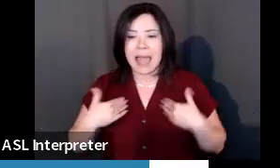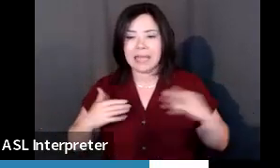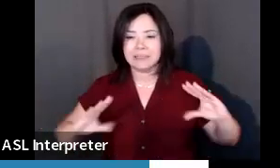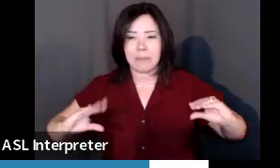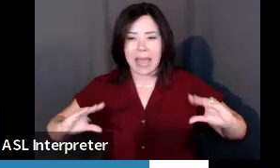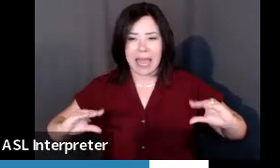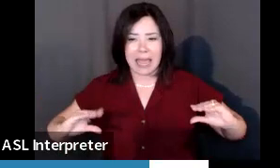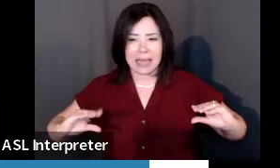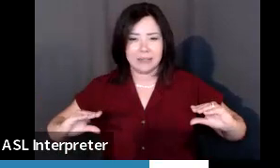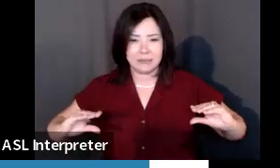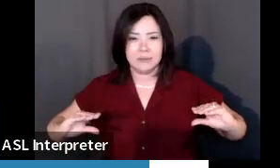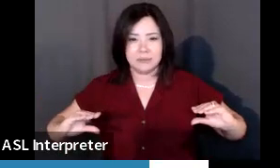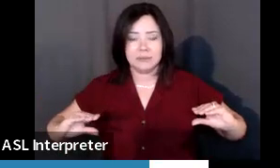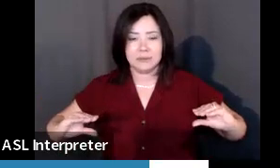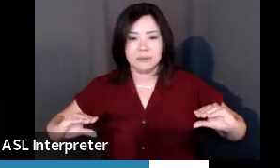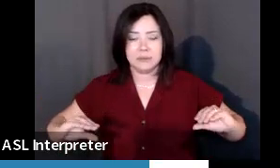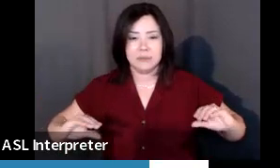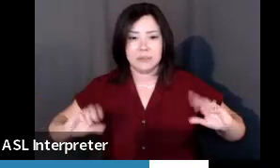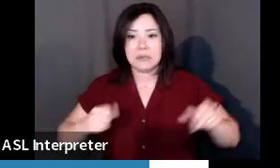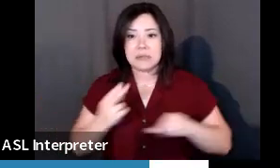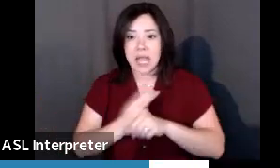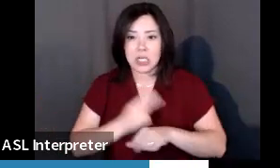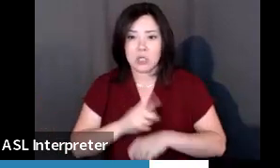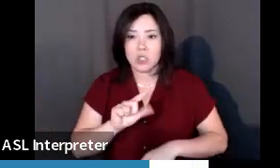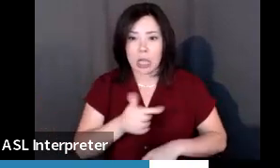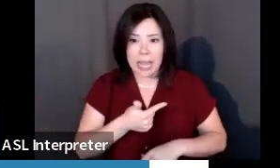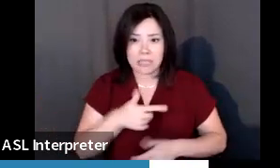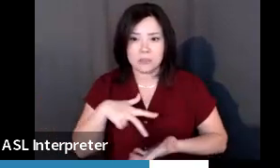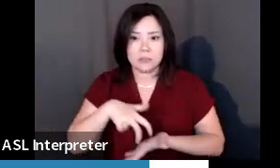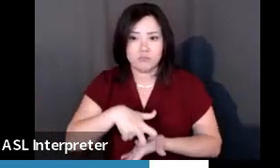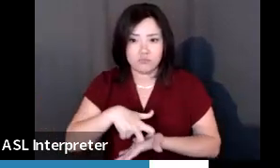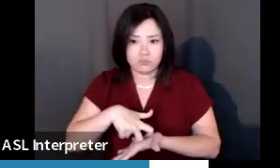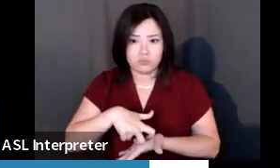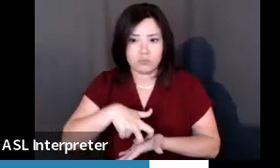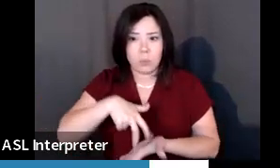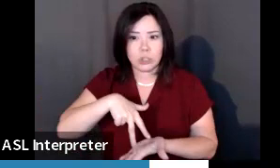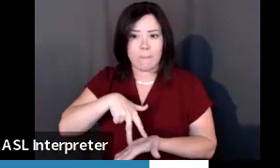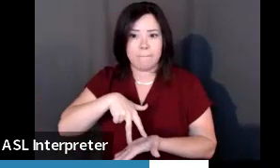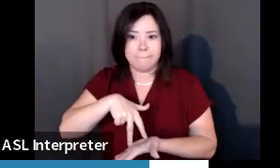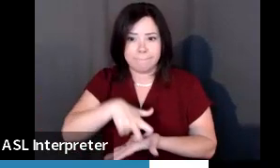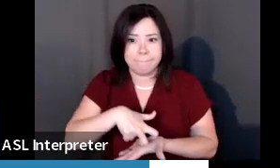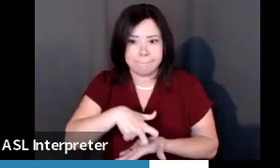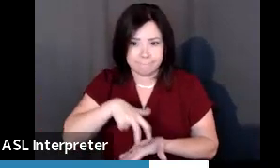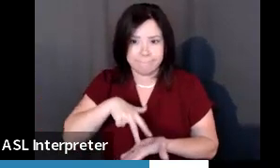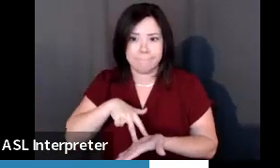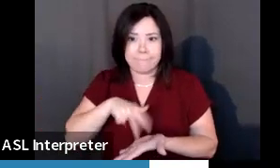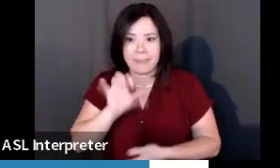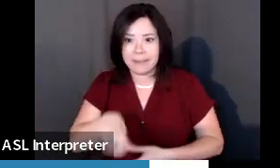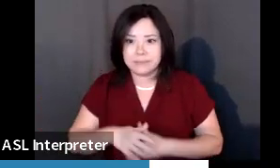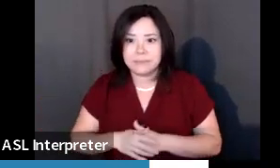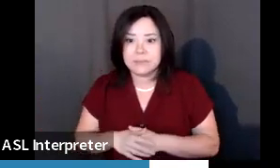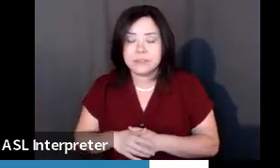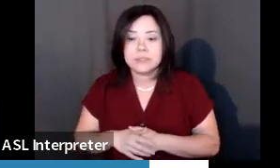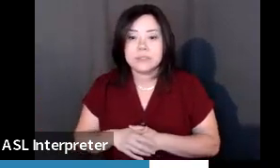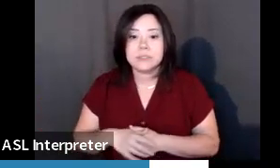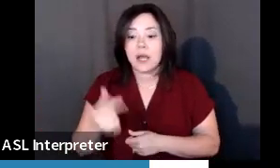padded surface, and then you can use the legs as a way to push yourself up. And then the